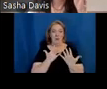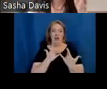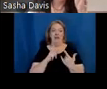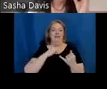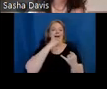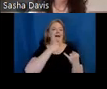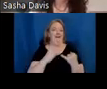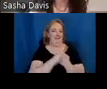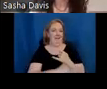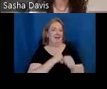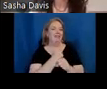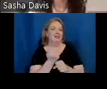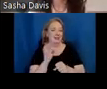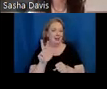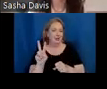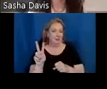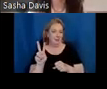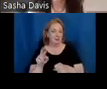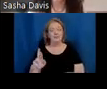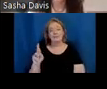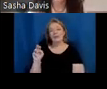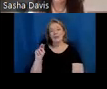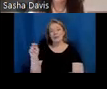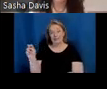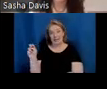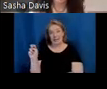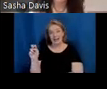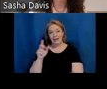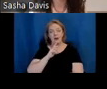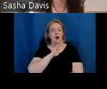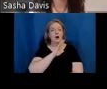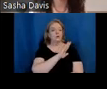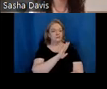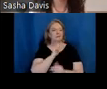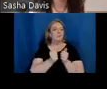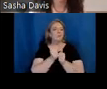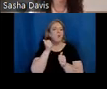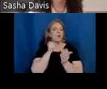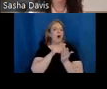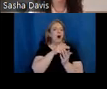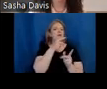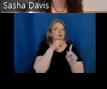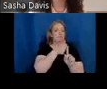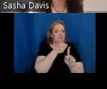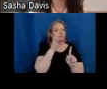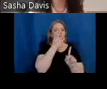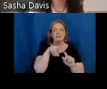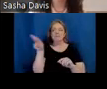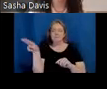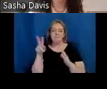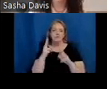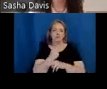1932. So Renee not only served as Gross's primary model and muse, she was also